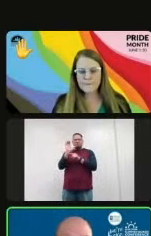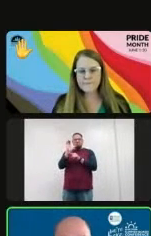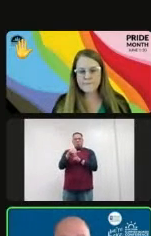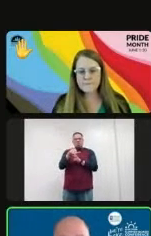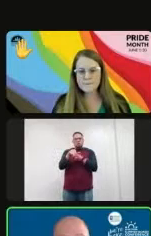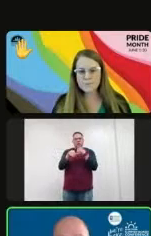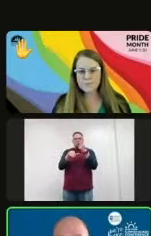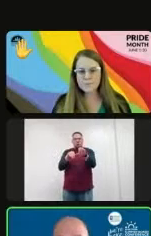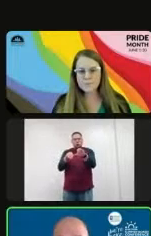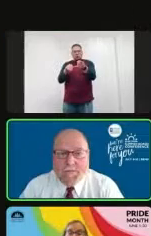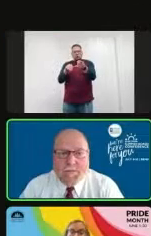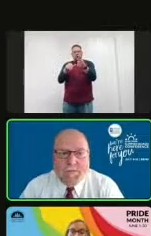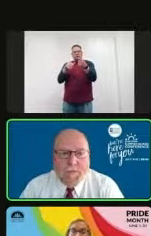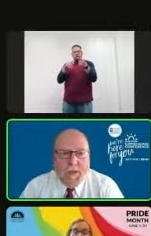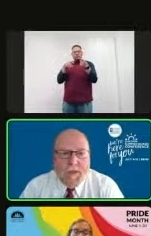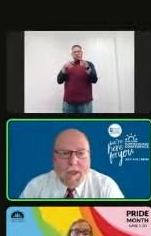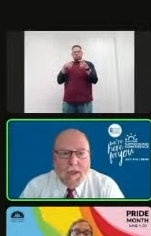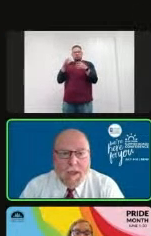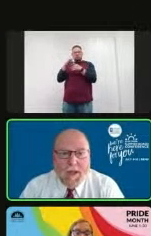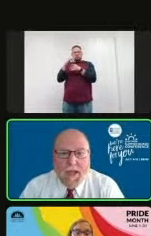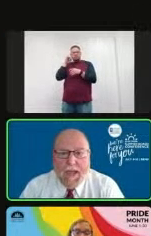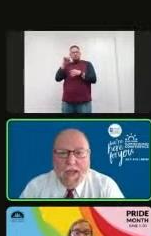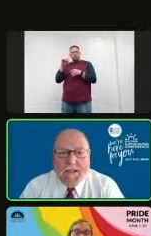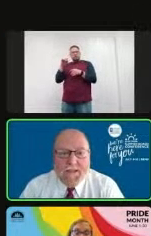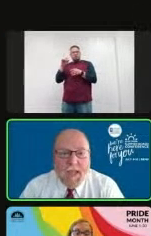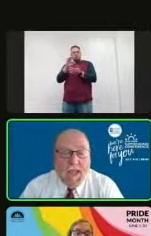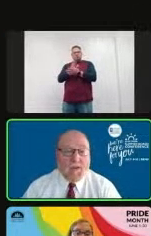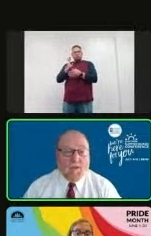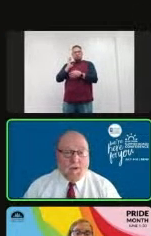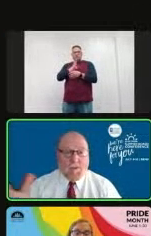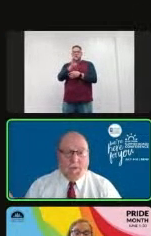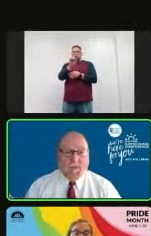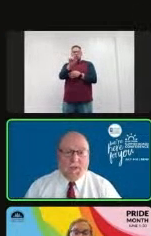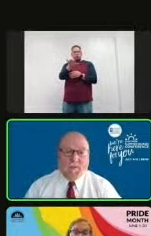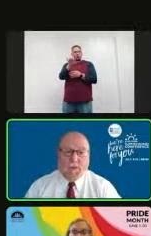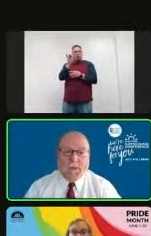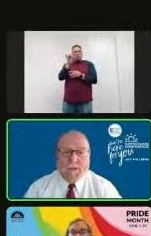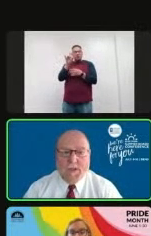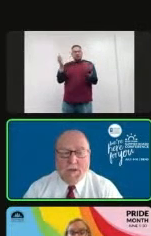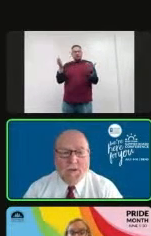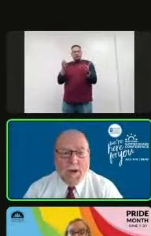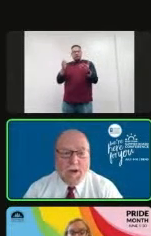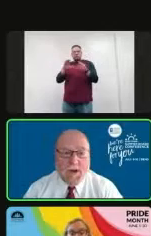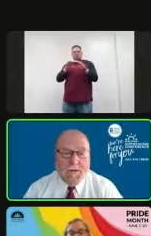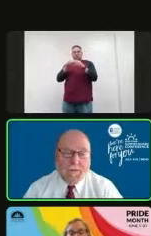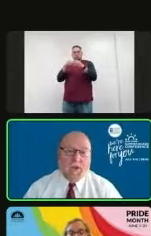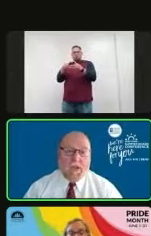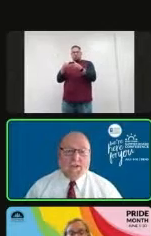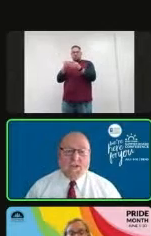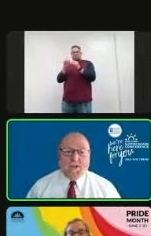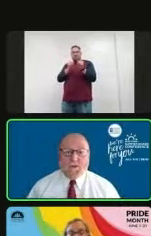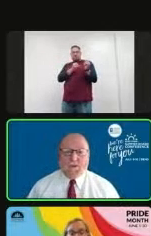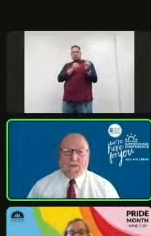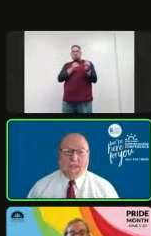You chose to be here. And as a group of individuals, you can choose to set